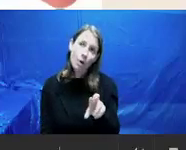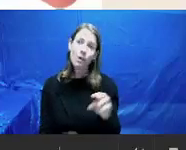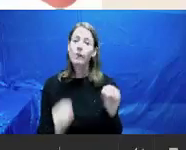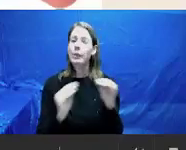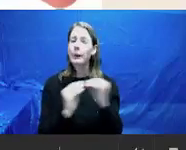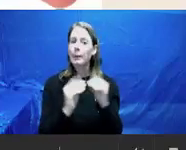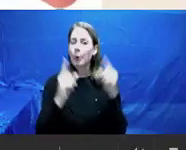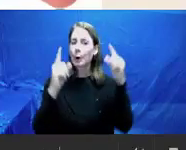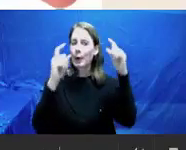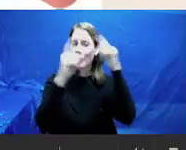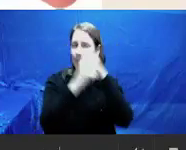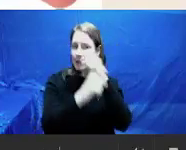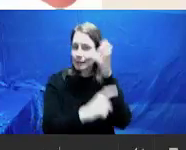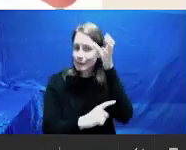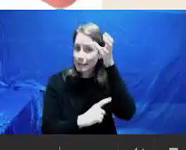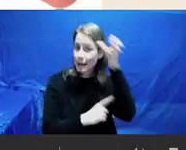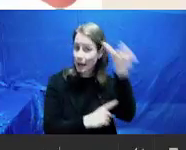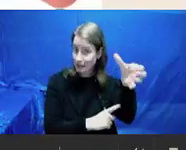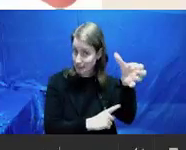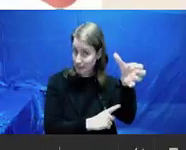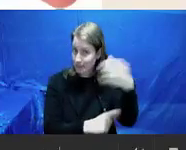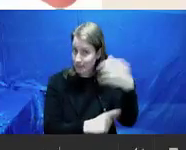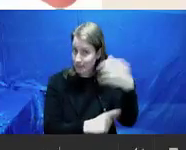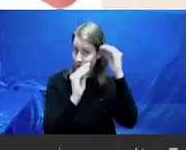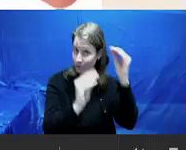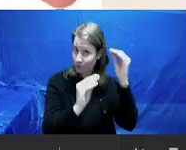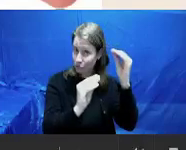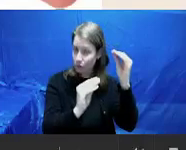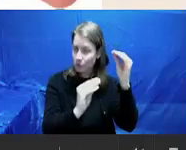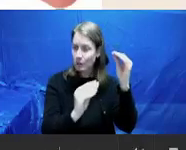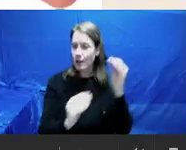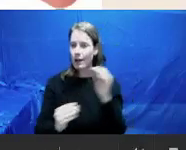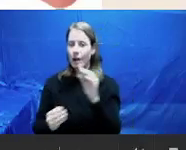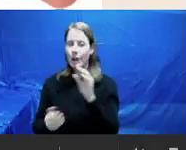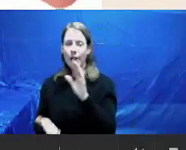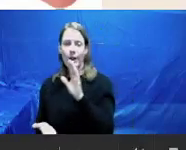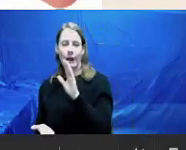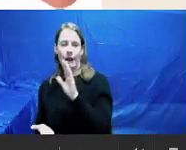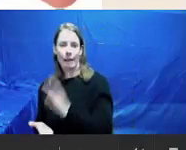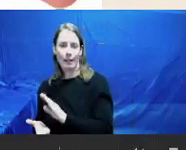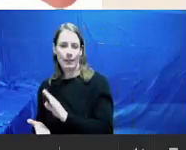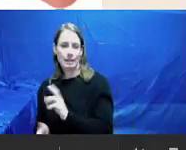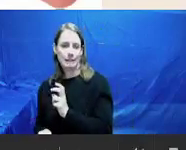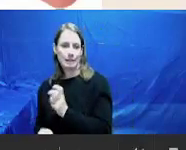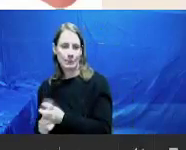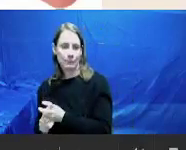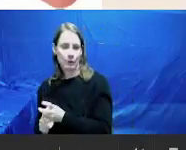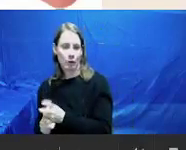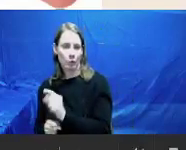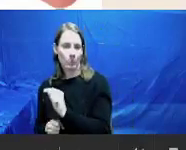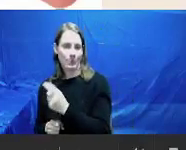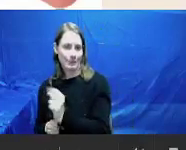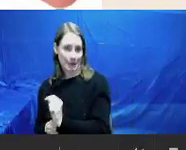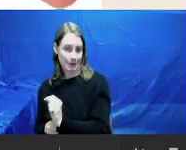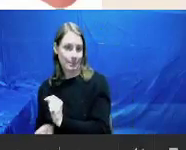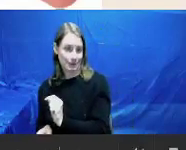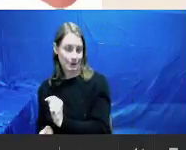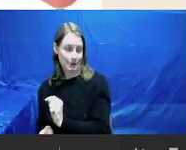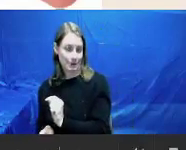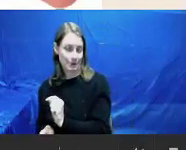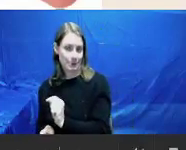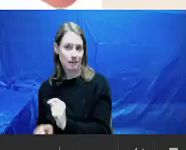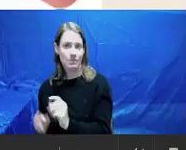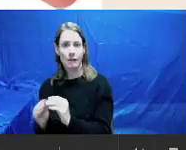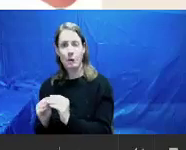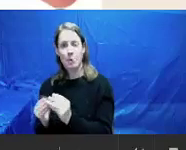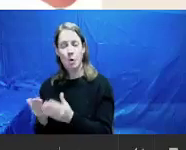that I want to teach, the less difficult the actual text needs to be, the more